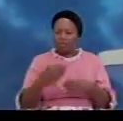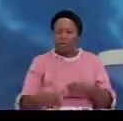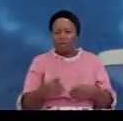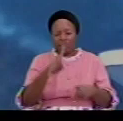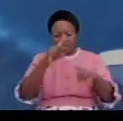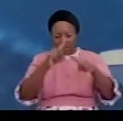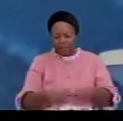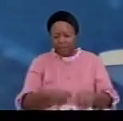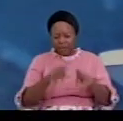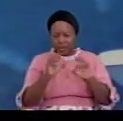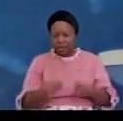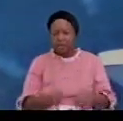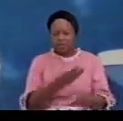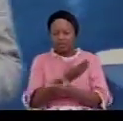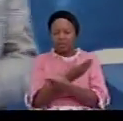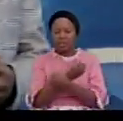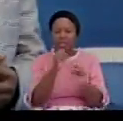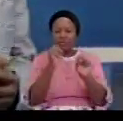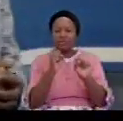trustworthy deliverer.